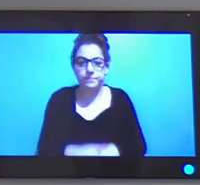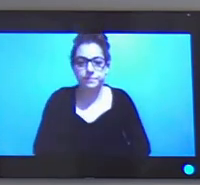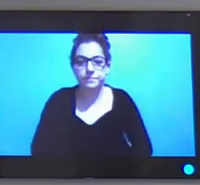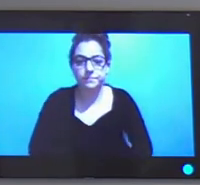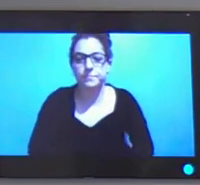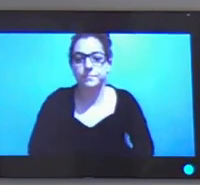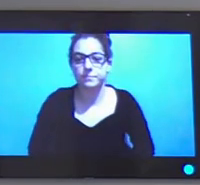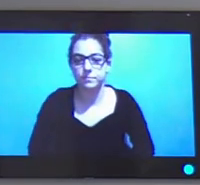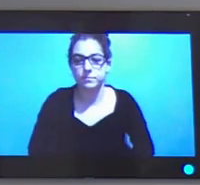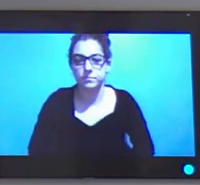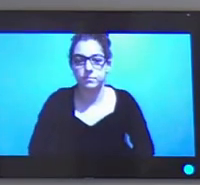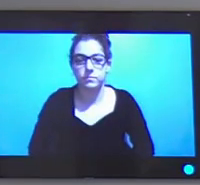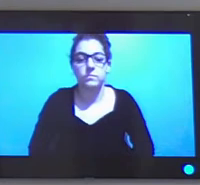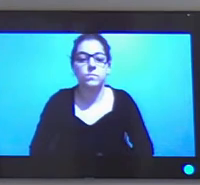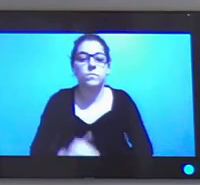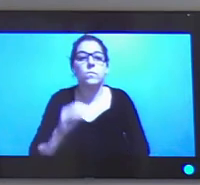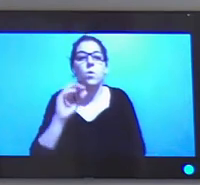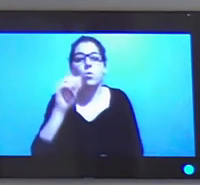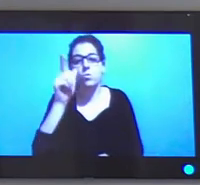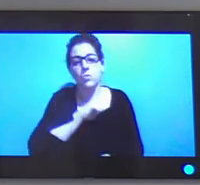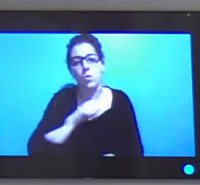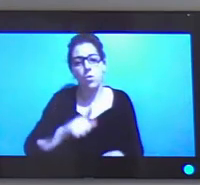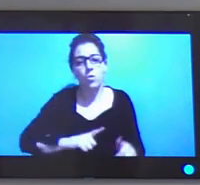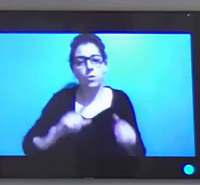Amen. The Lord be with you.